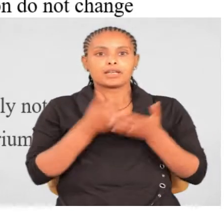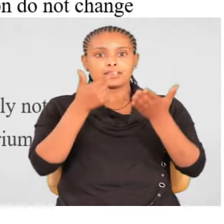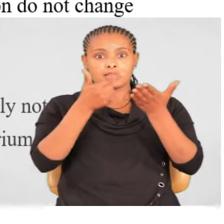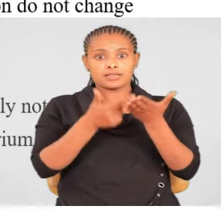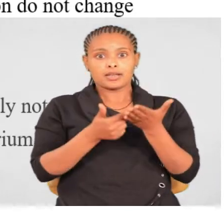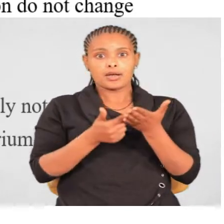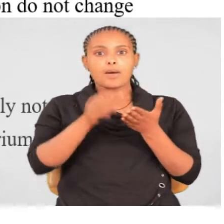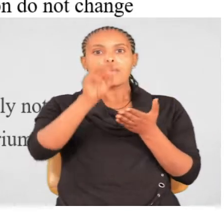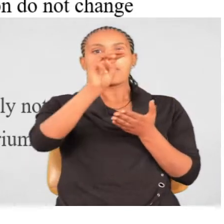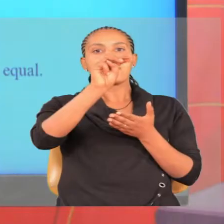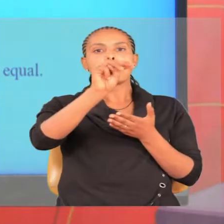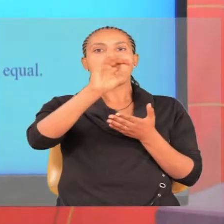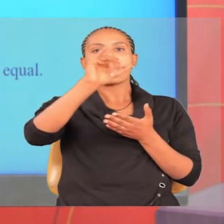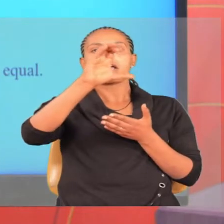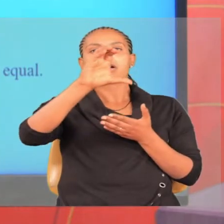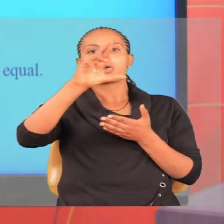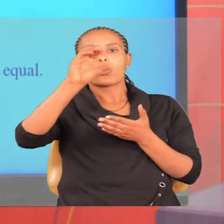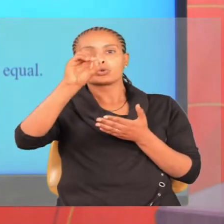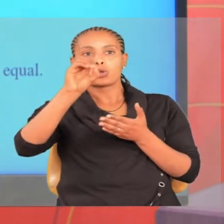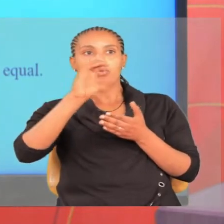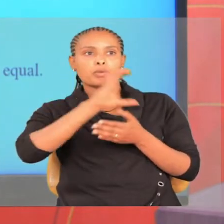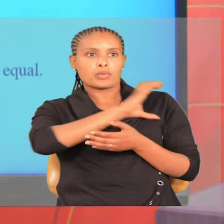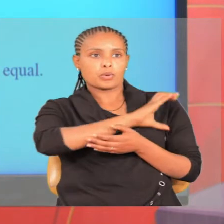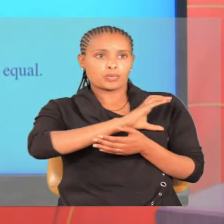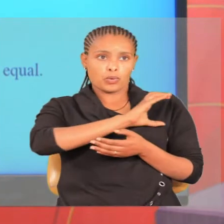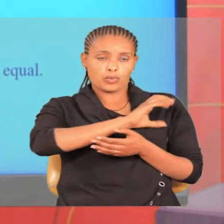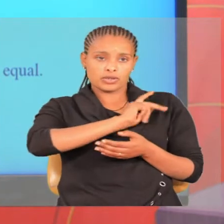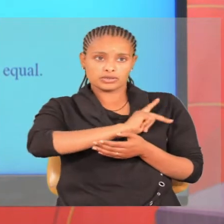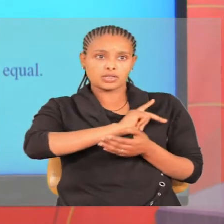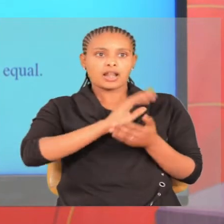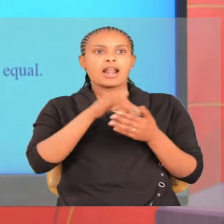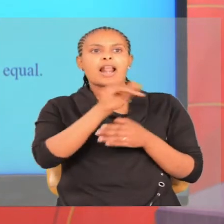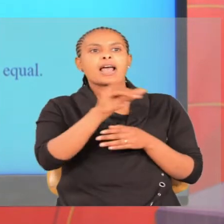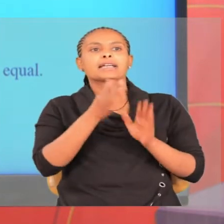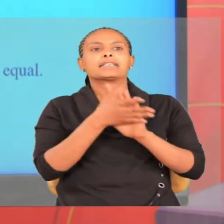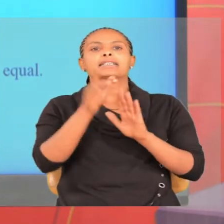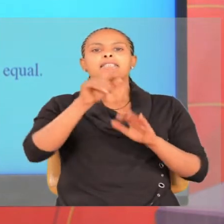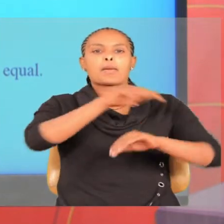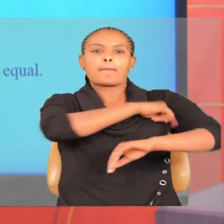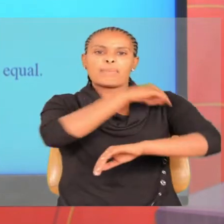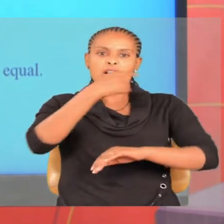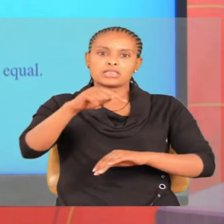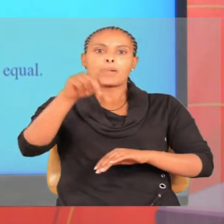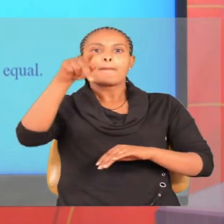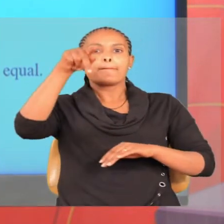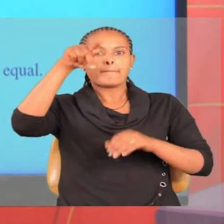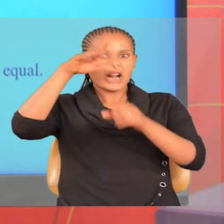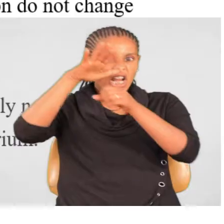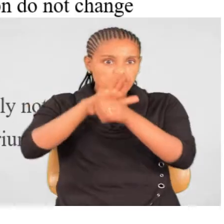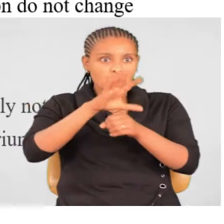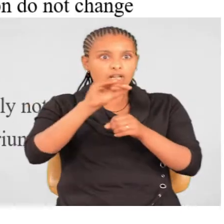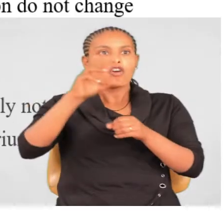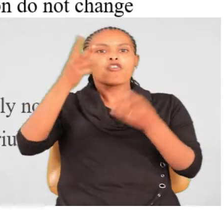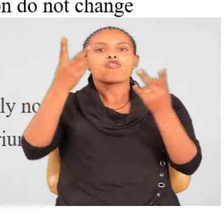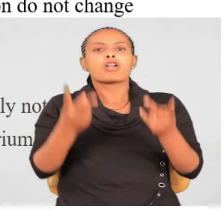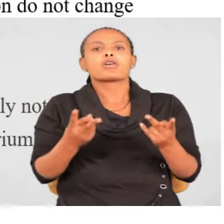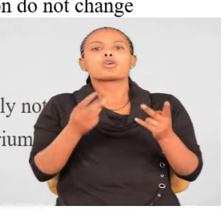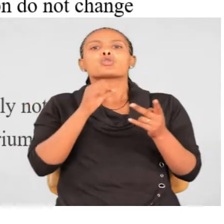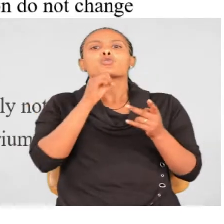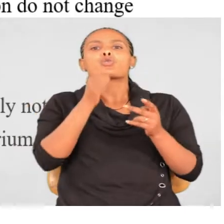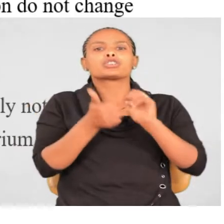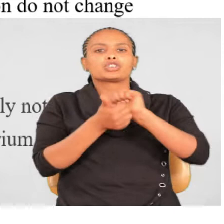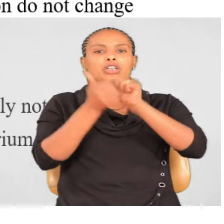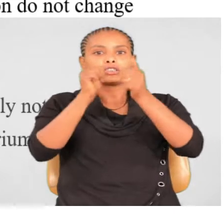The microscopic properties like temperature, pressure, volume, and concentration do not